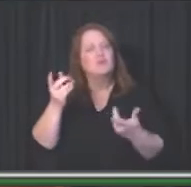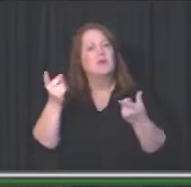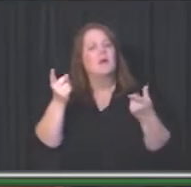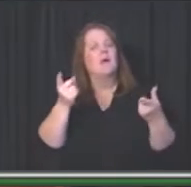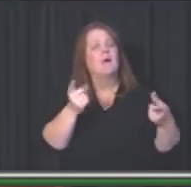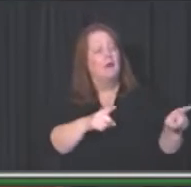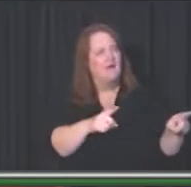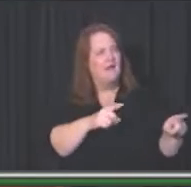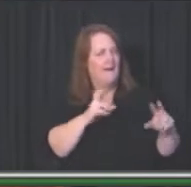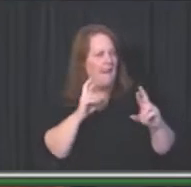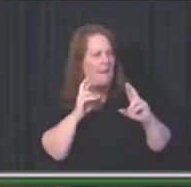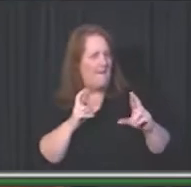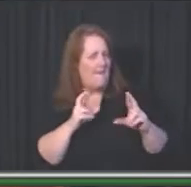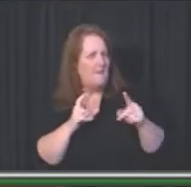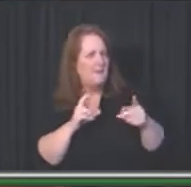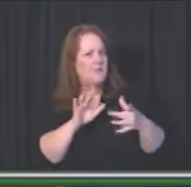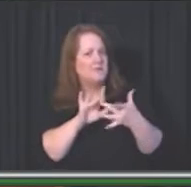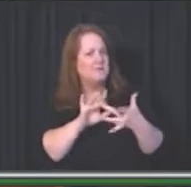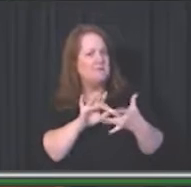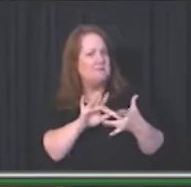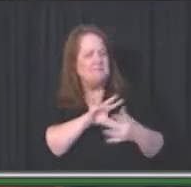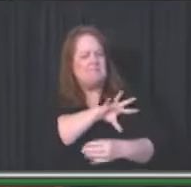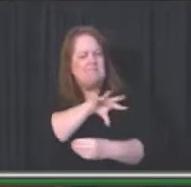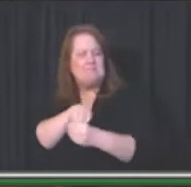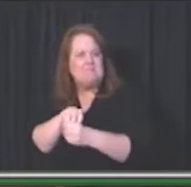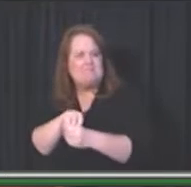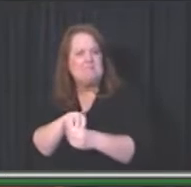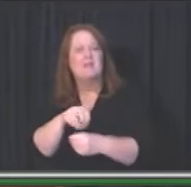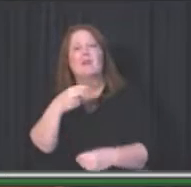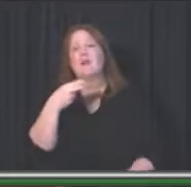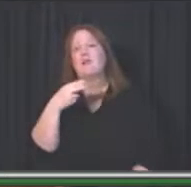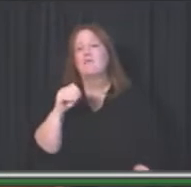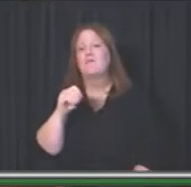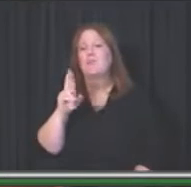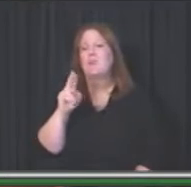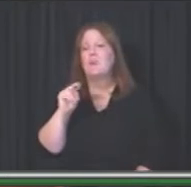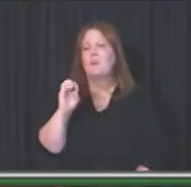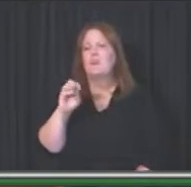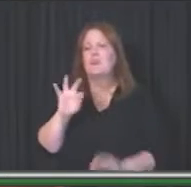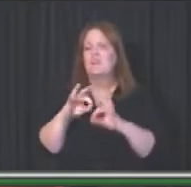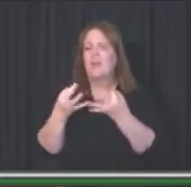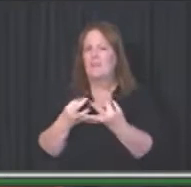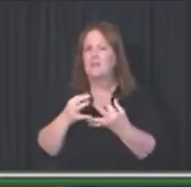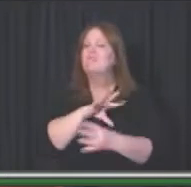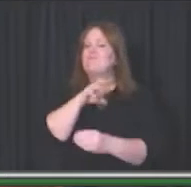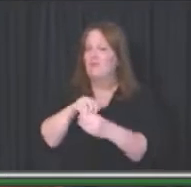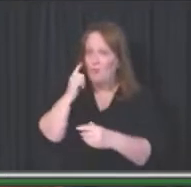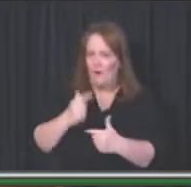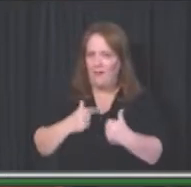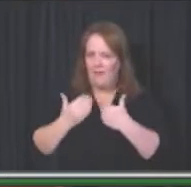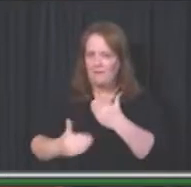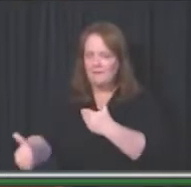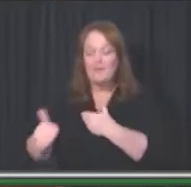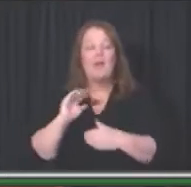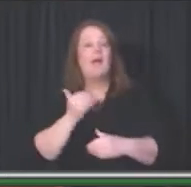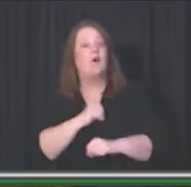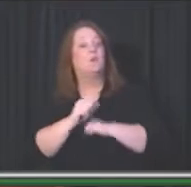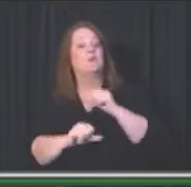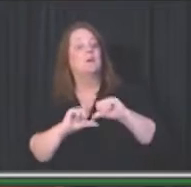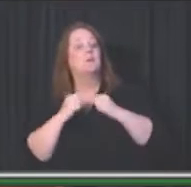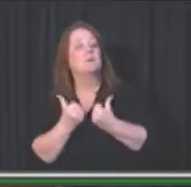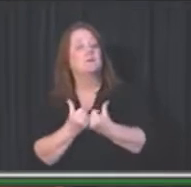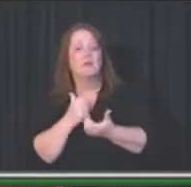I hope that you'll continue to be active members of the Hornet family for life. The Alumni Association stands ready to help you